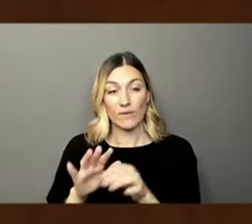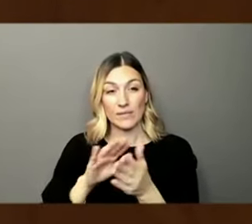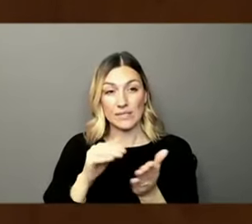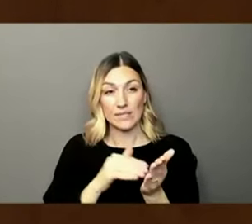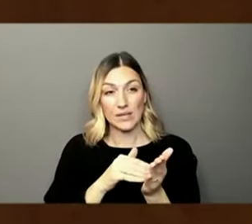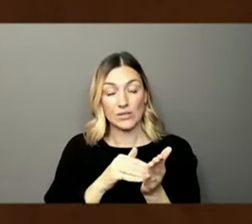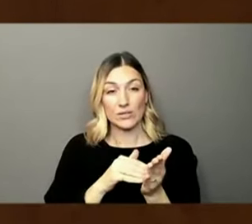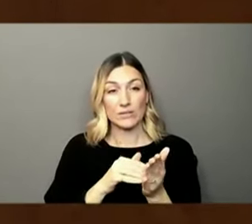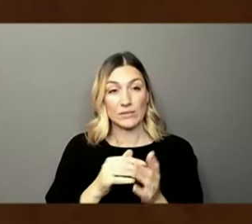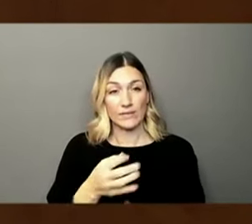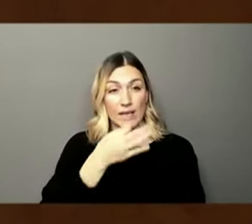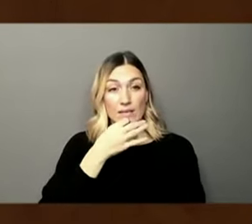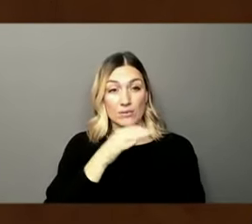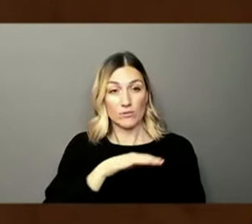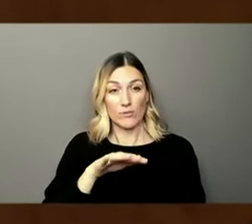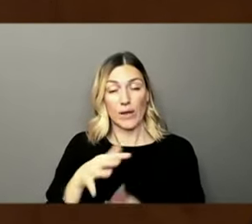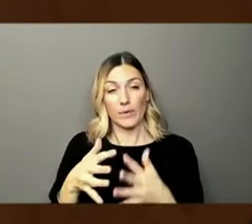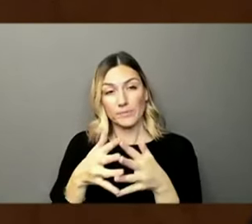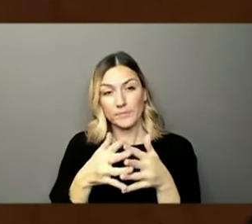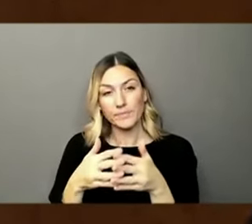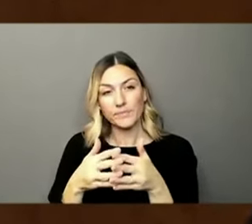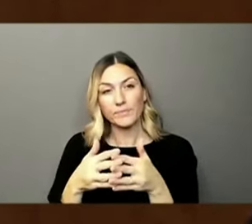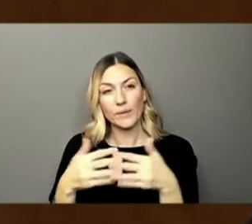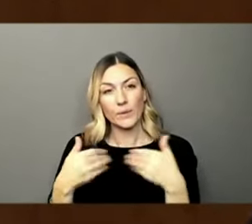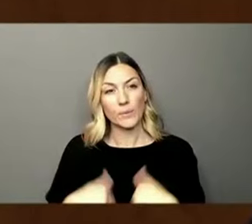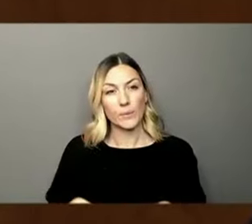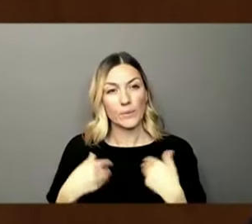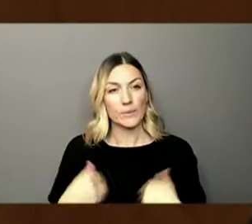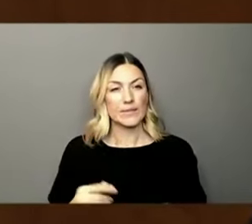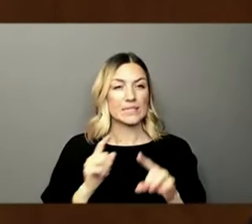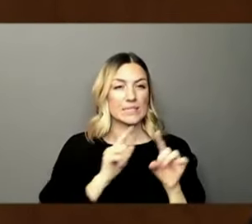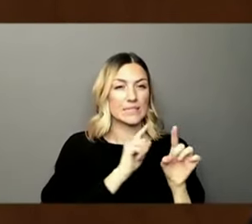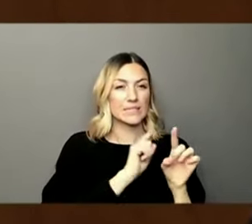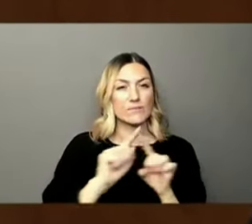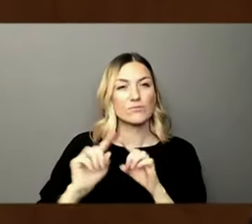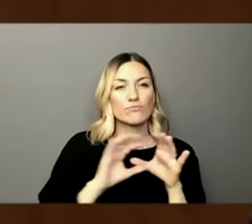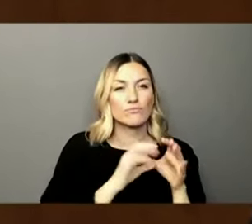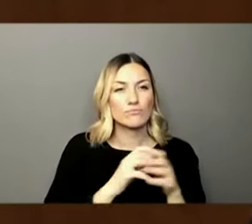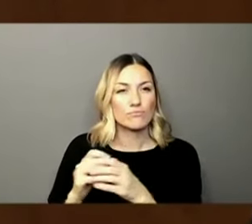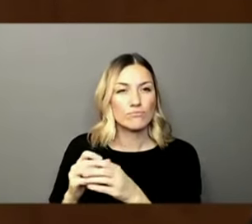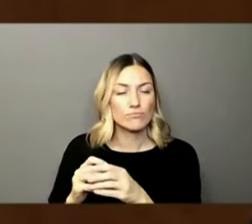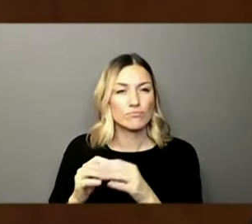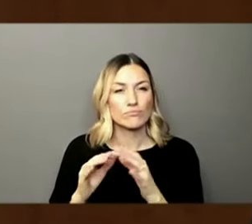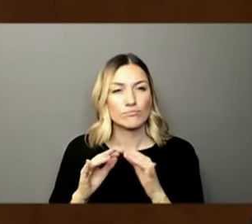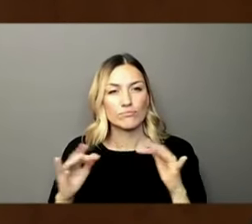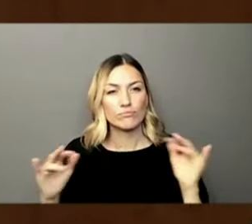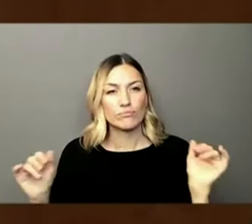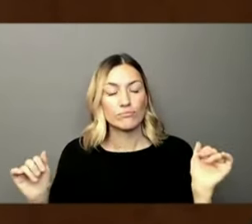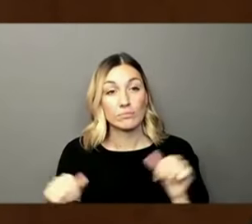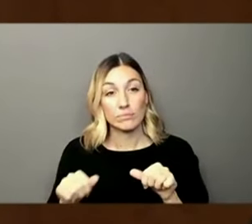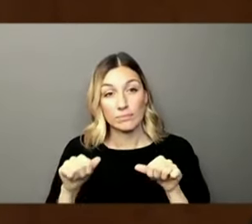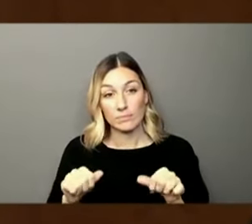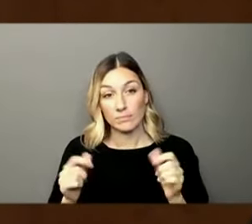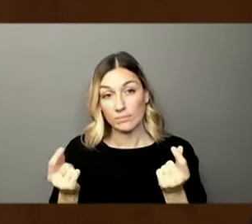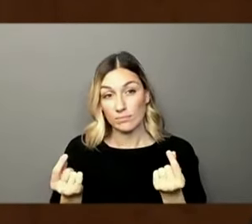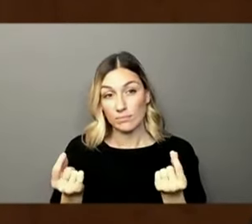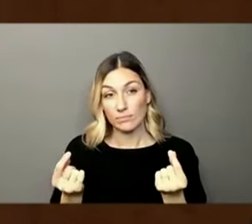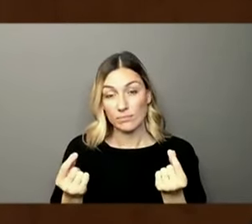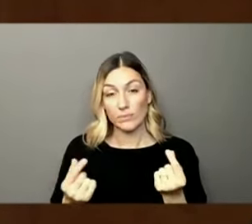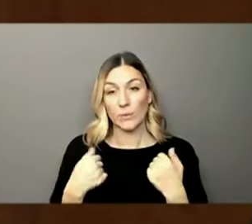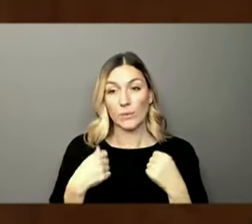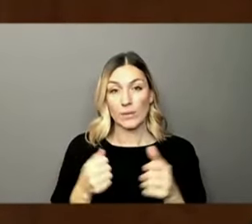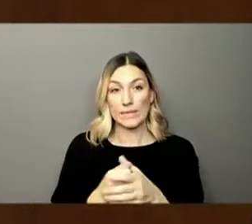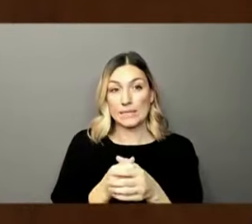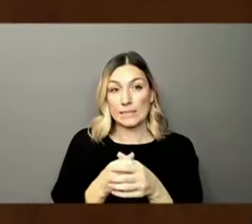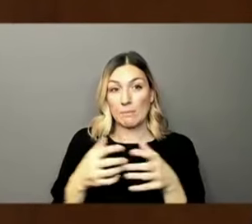So it has a demographically distributed population. And what we're able to do with it is really expand care. So we're